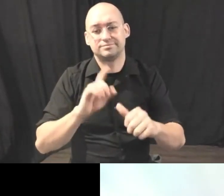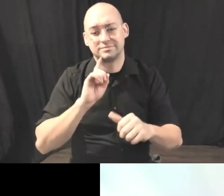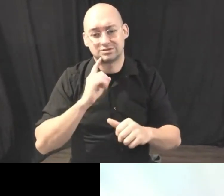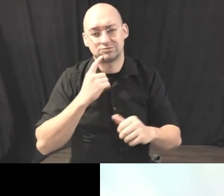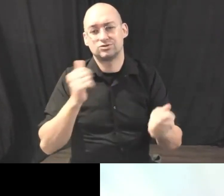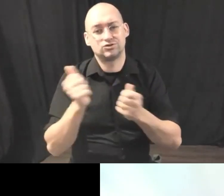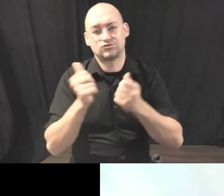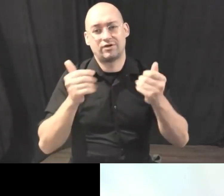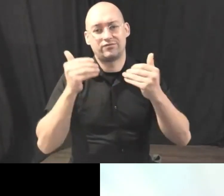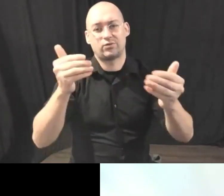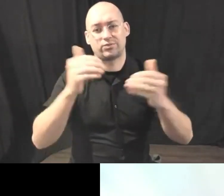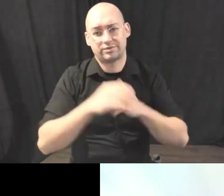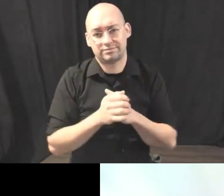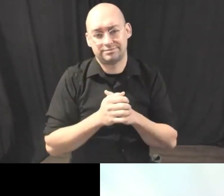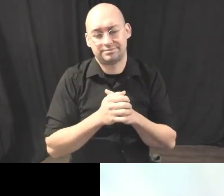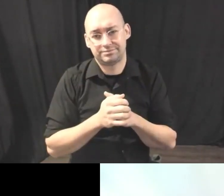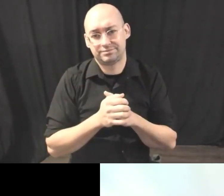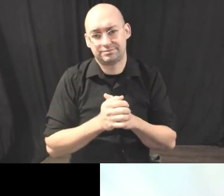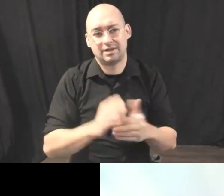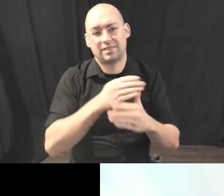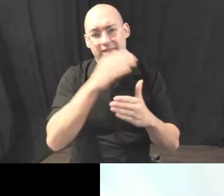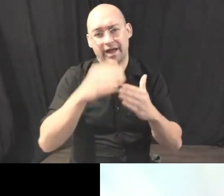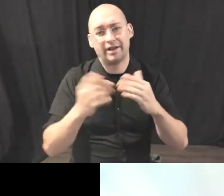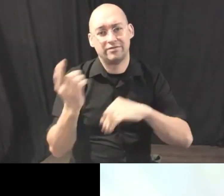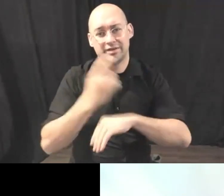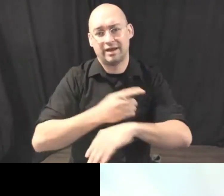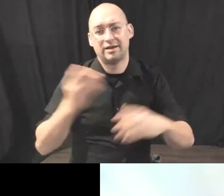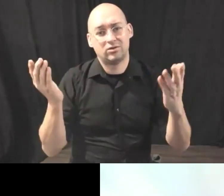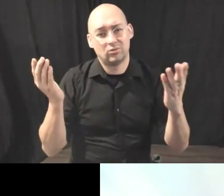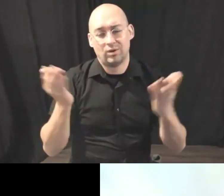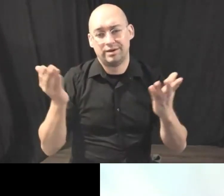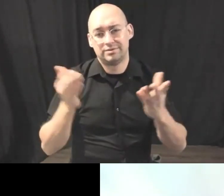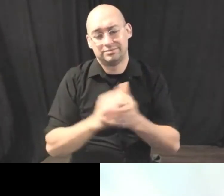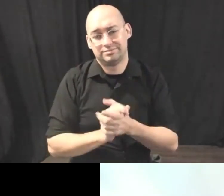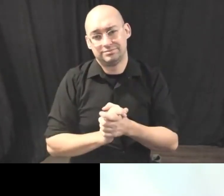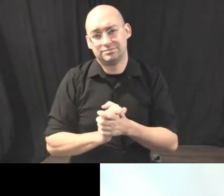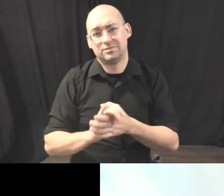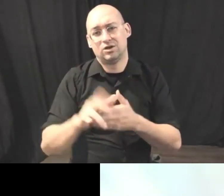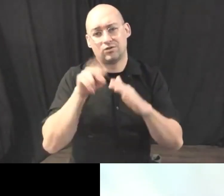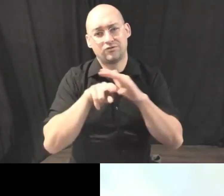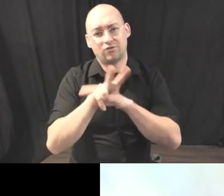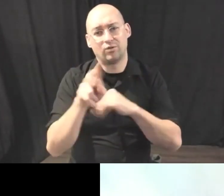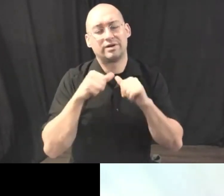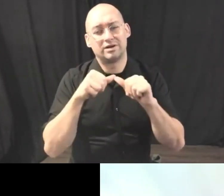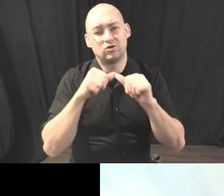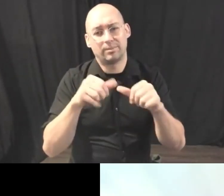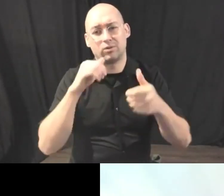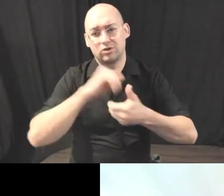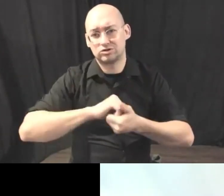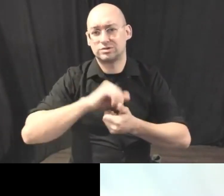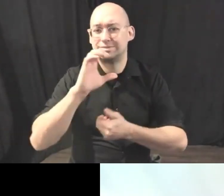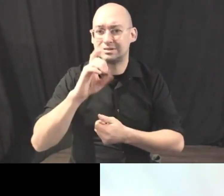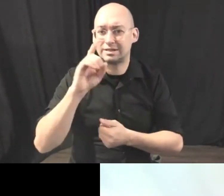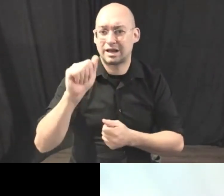forward. So, I mean, at the end of the day, I think I'm looking forward to the continued partnership with CDA. I think we've made